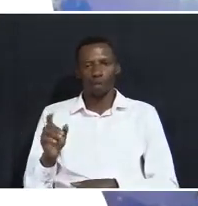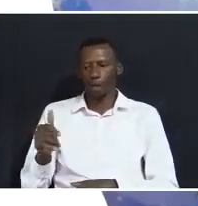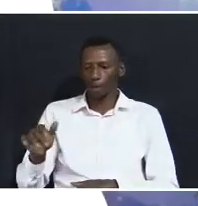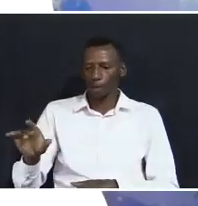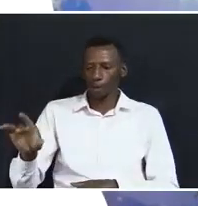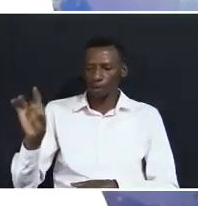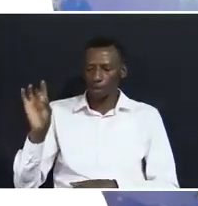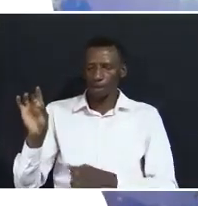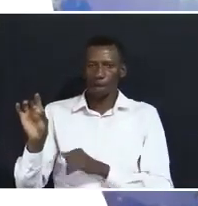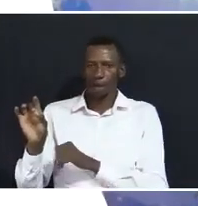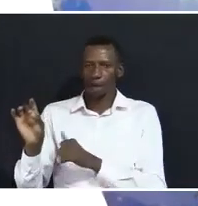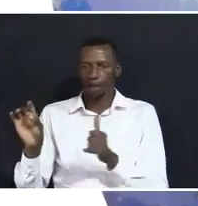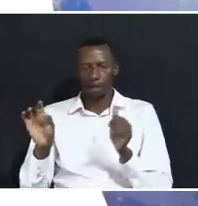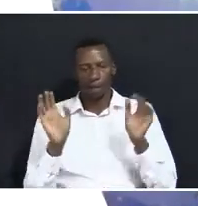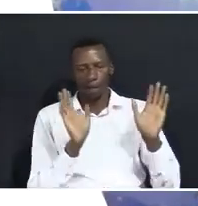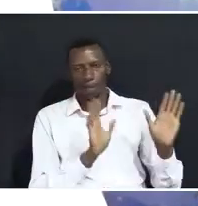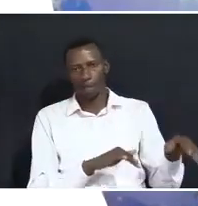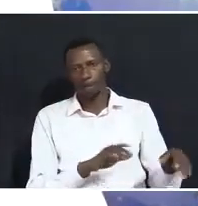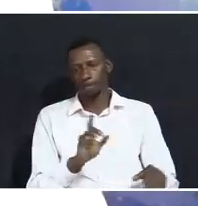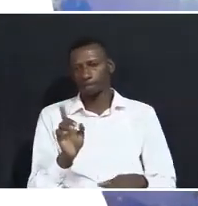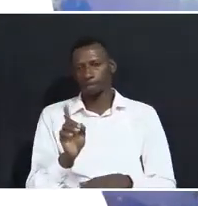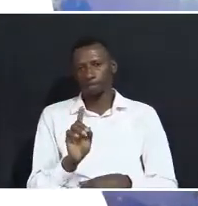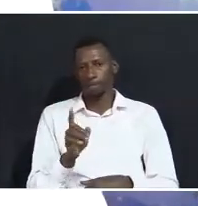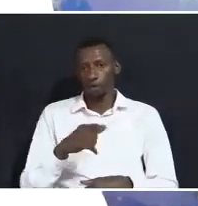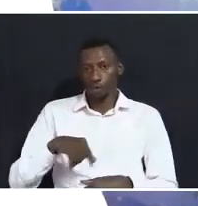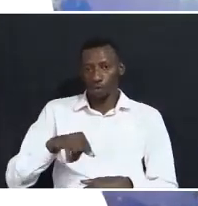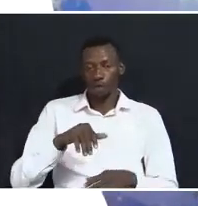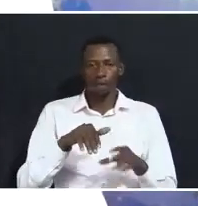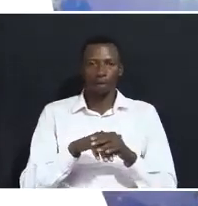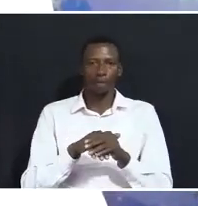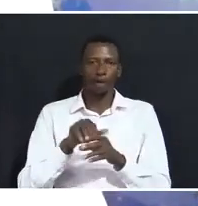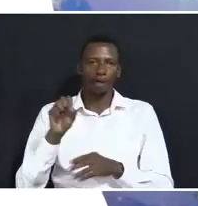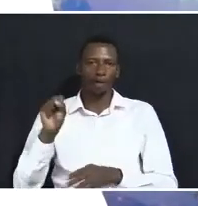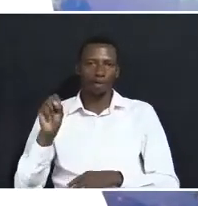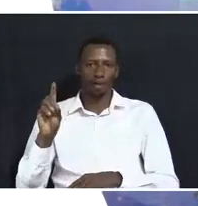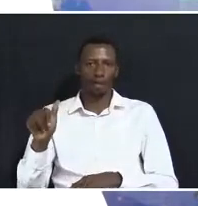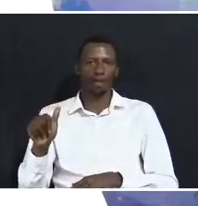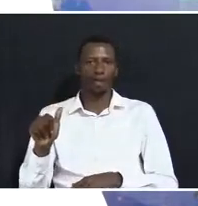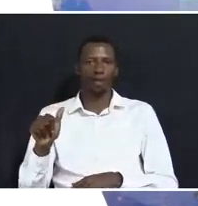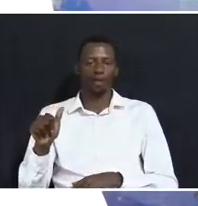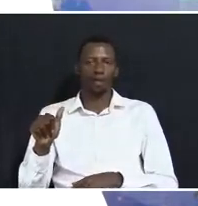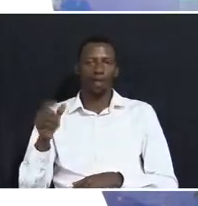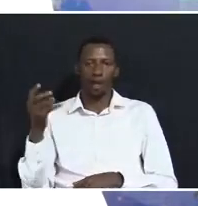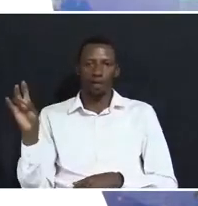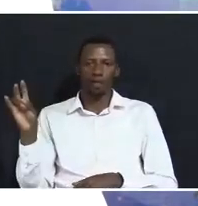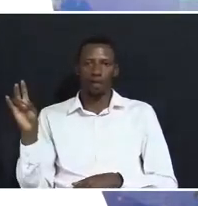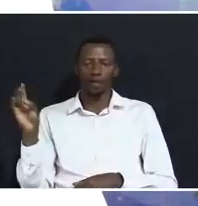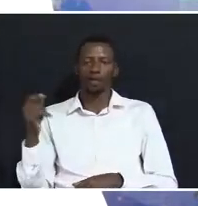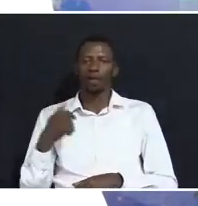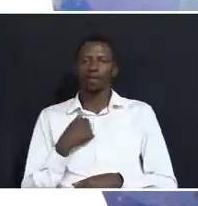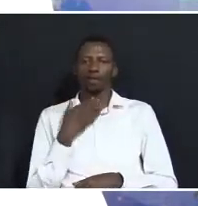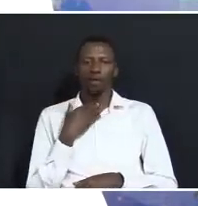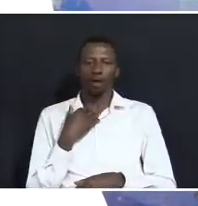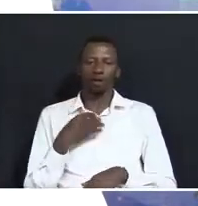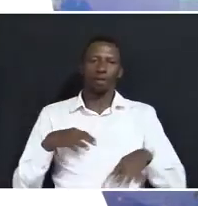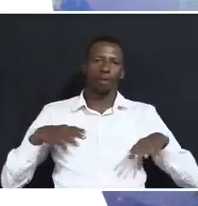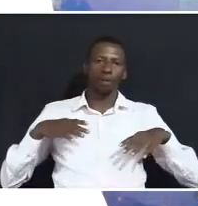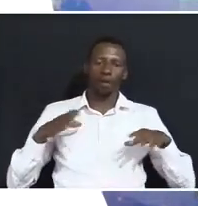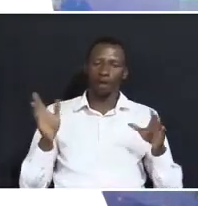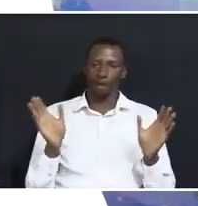portions as it will be. We are Adventists. I don't want to brag in any way,